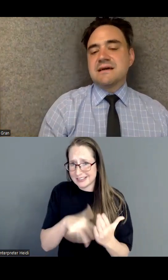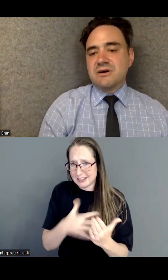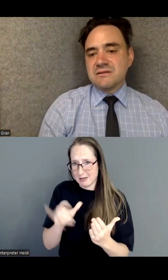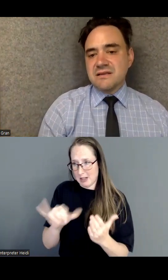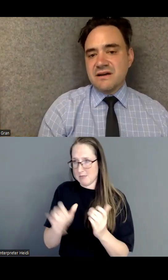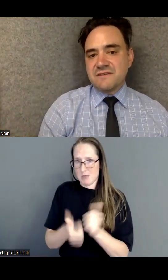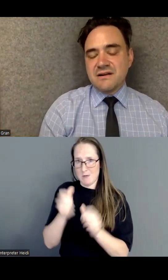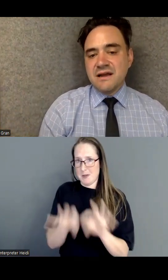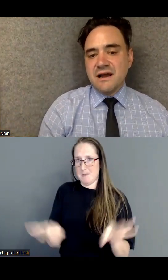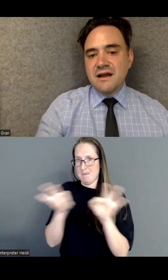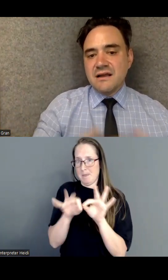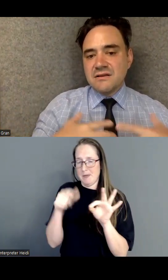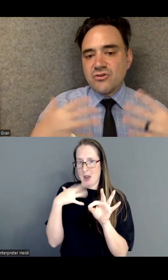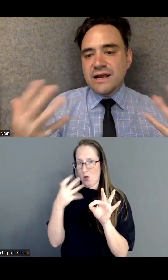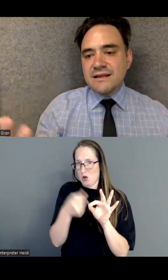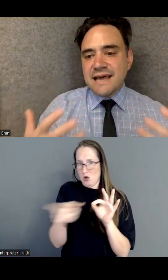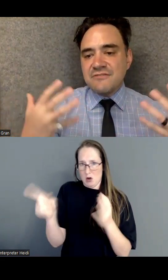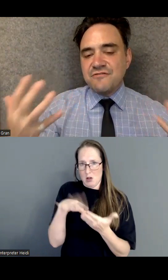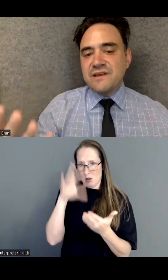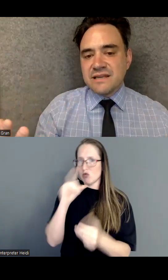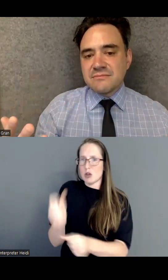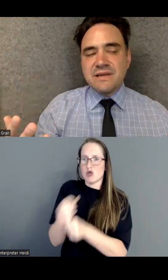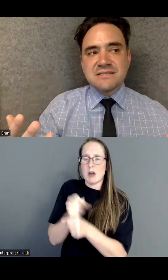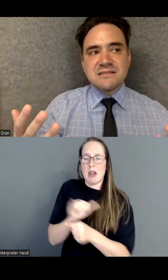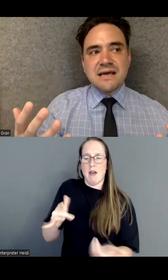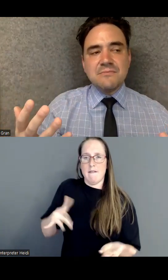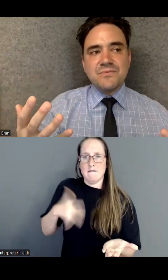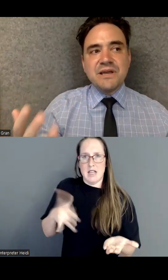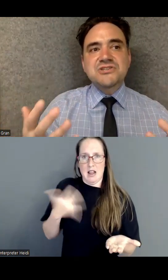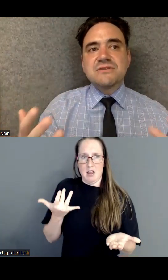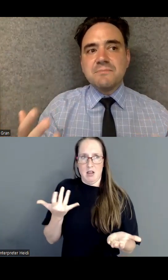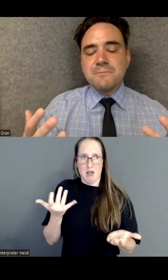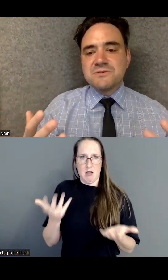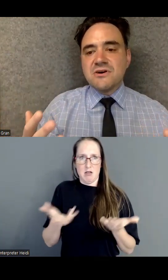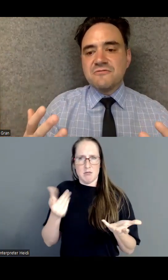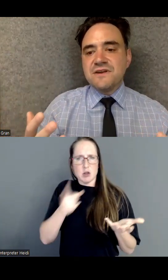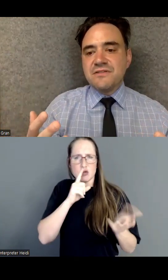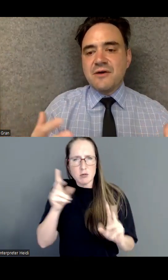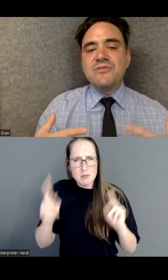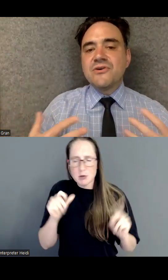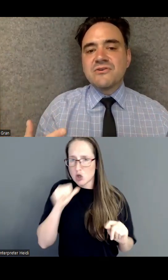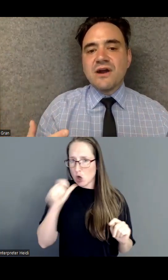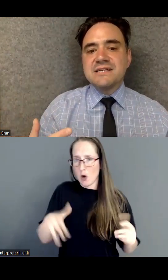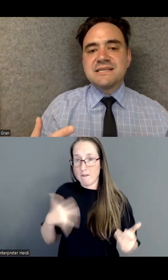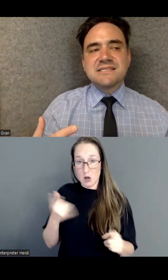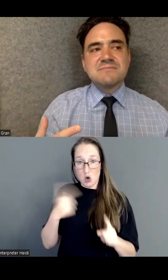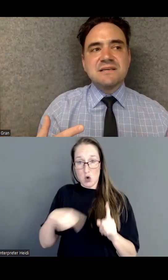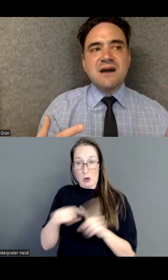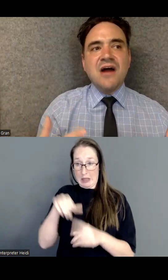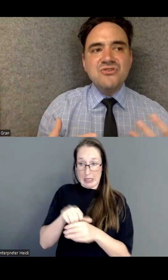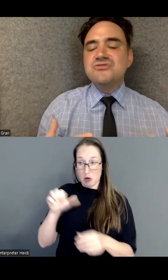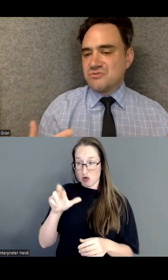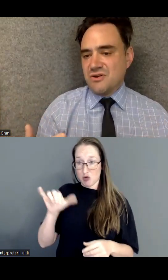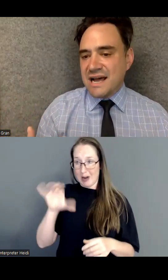important thing I want to leave off here. Creating that feeling makes sure that people don't feel that when they're in crisis,